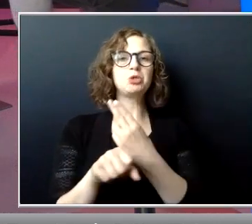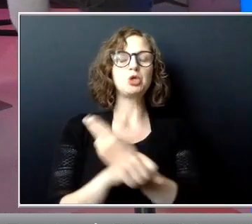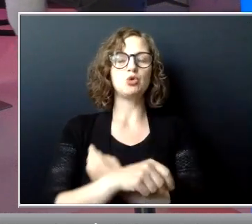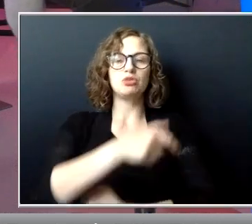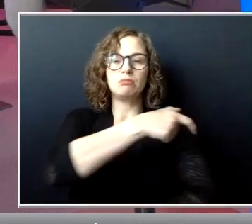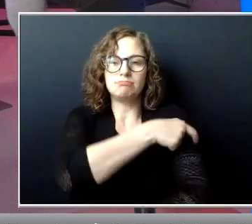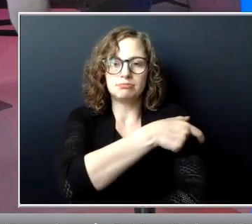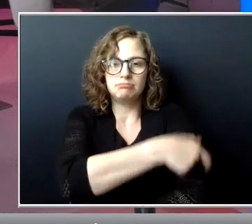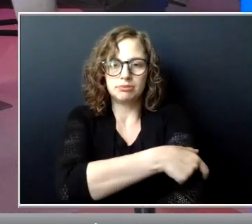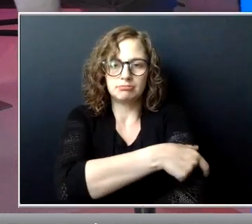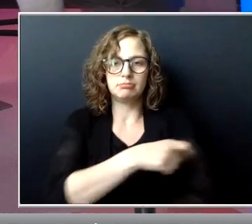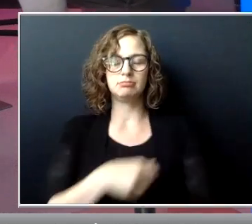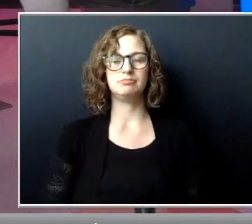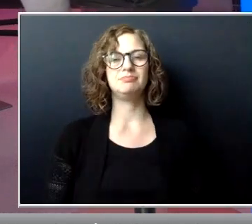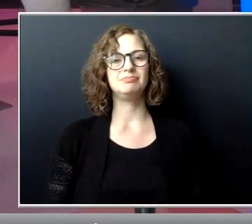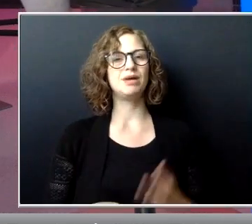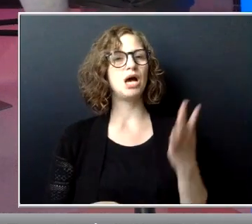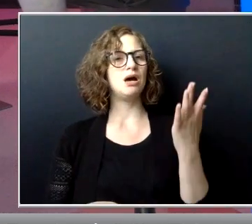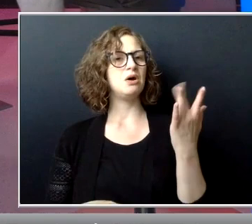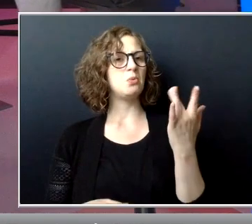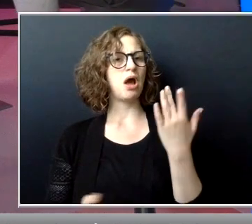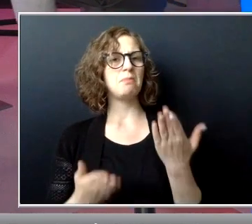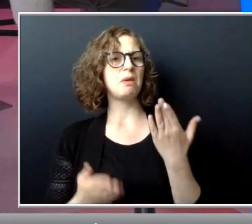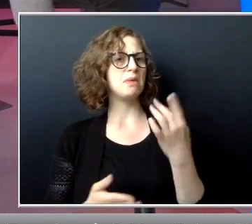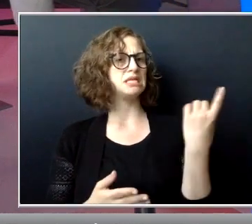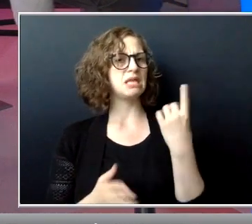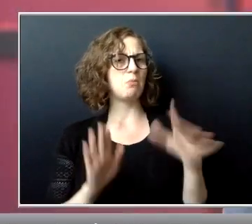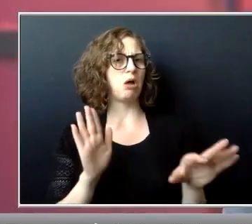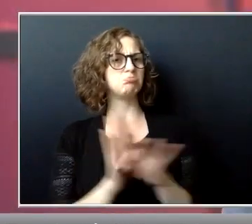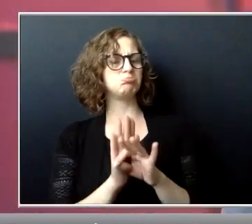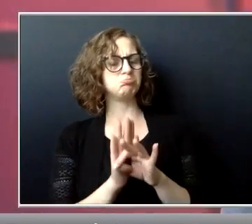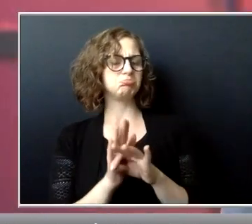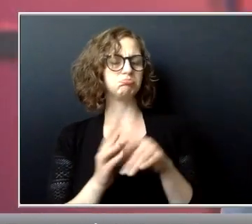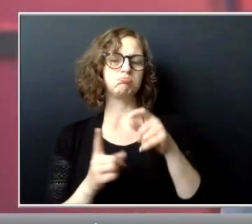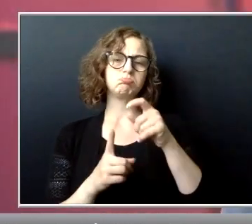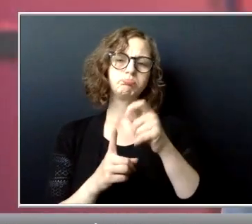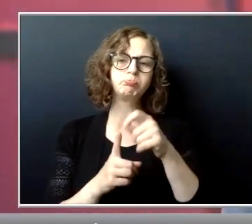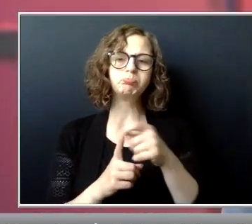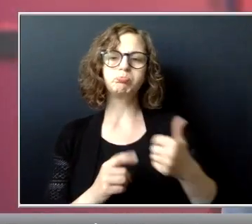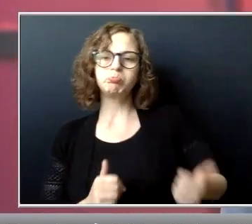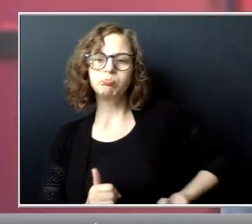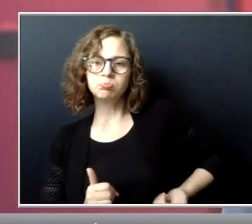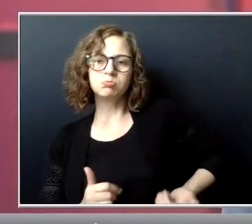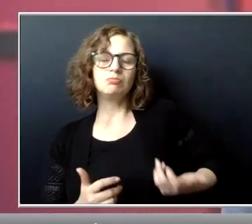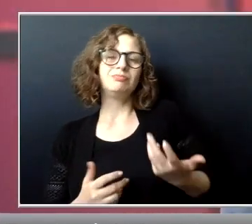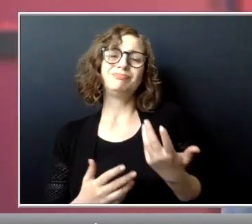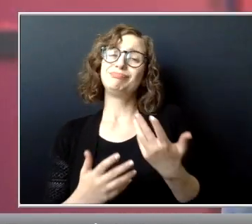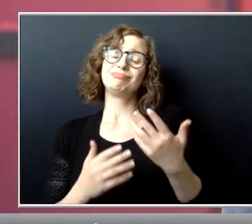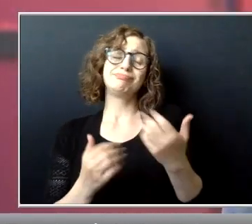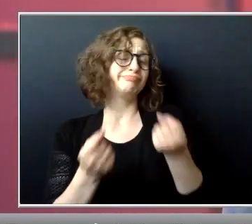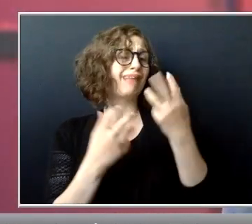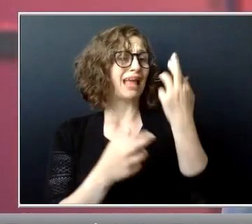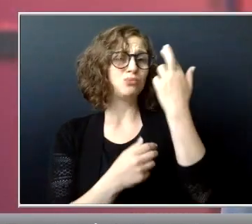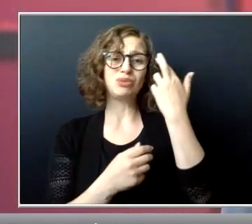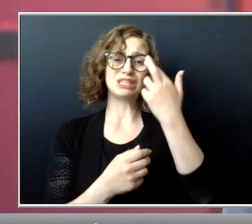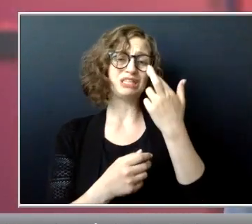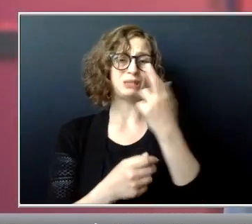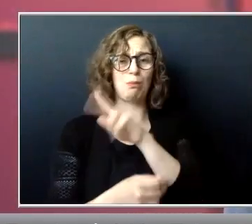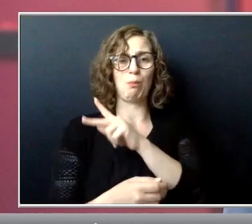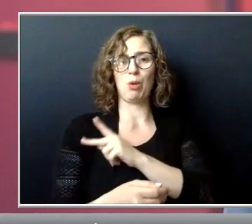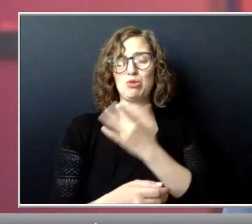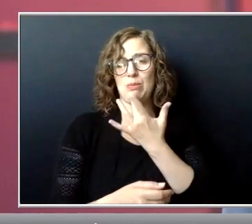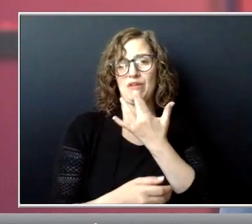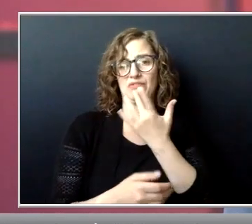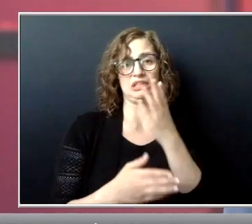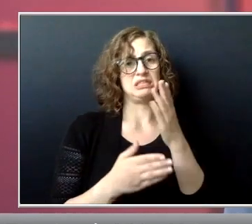choose the other methods? Many different reasons, just personal preference. Some patients don't enjoy having devices on them that